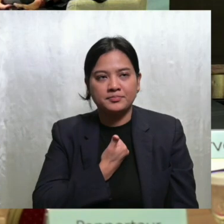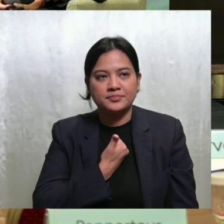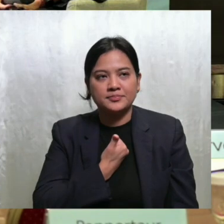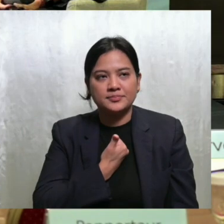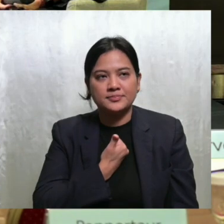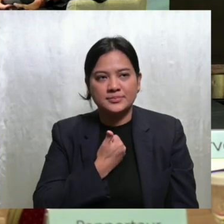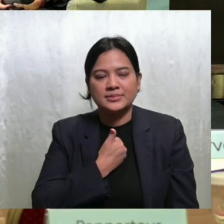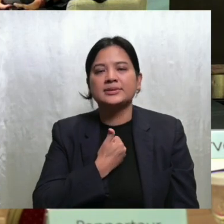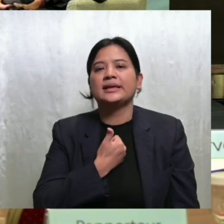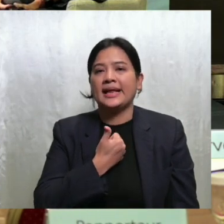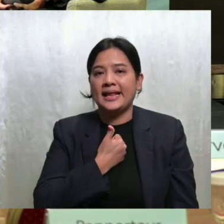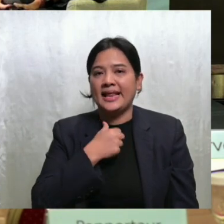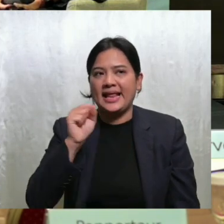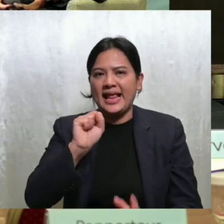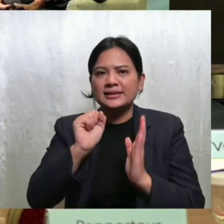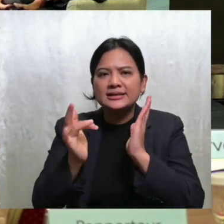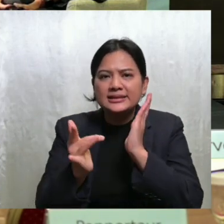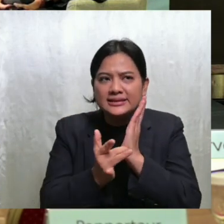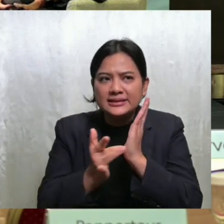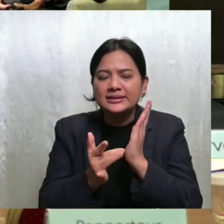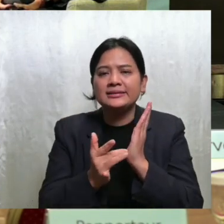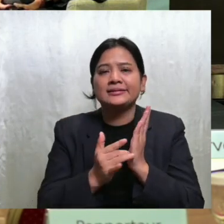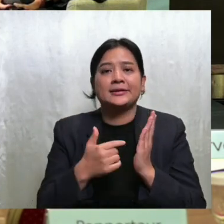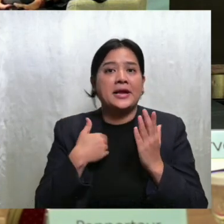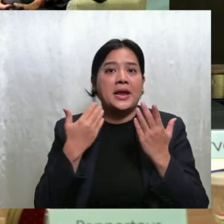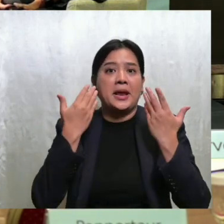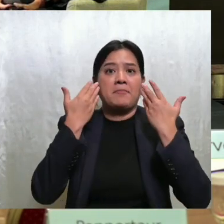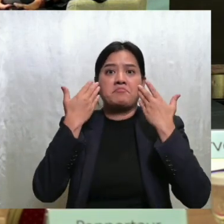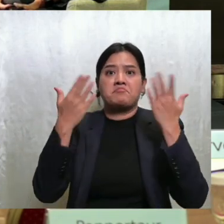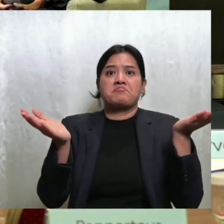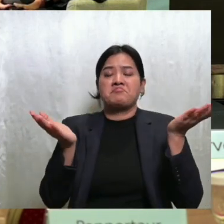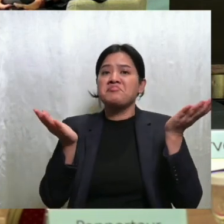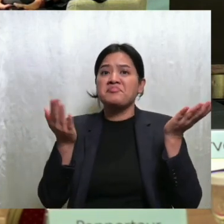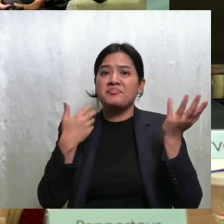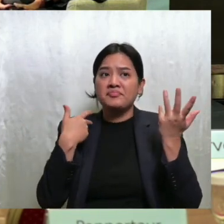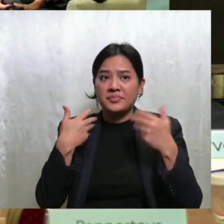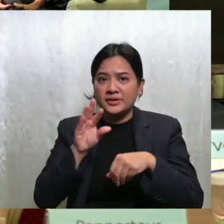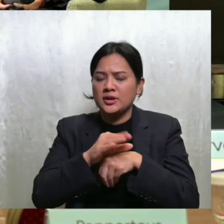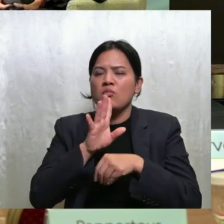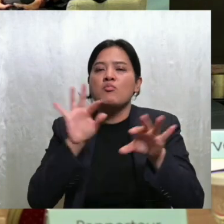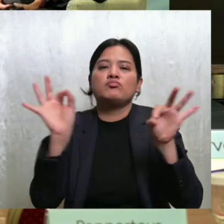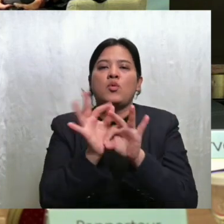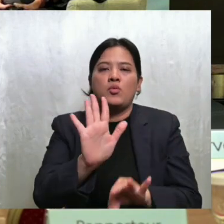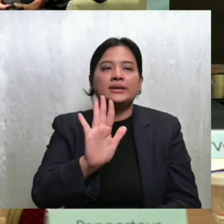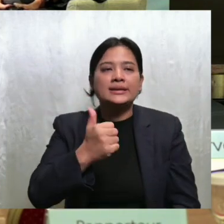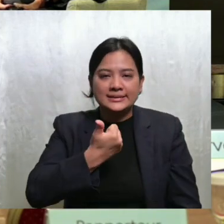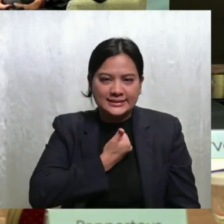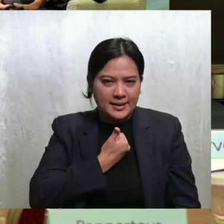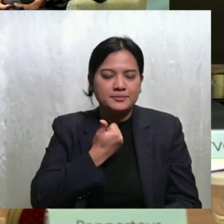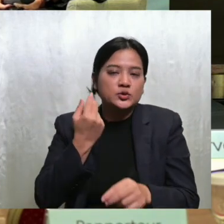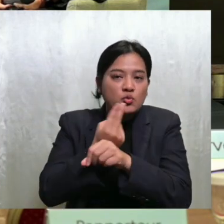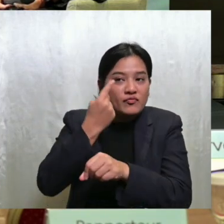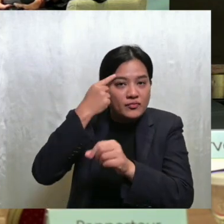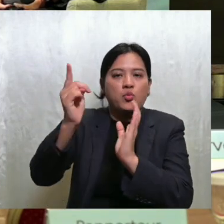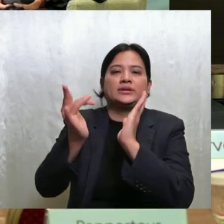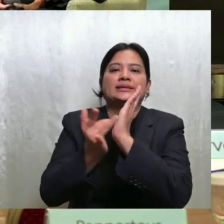environments. We want to make sure that there's evidence-based approaches being used so we can do what Omer suggested, which is to